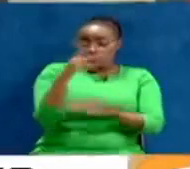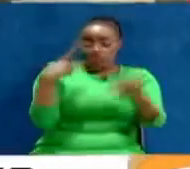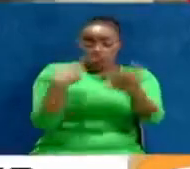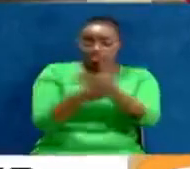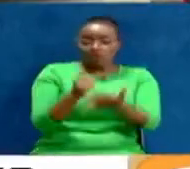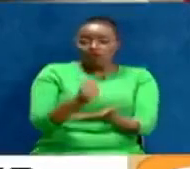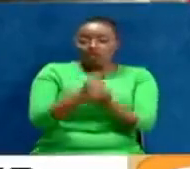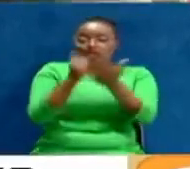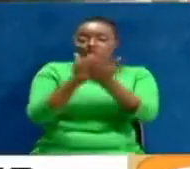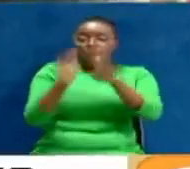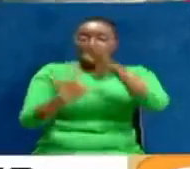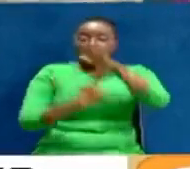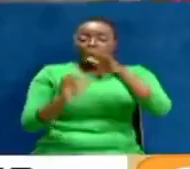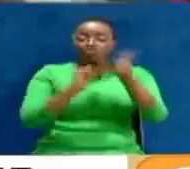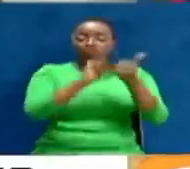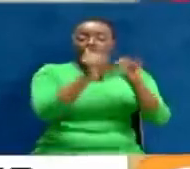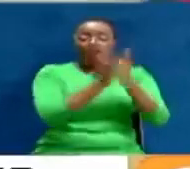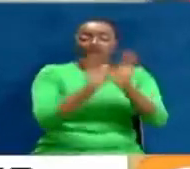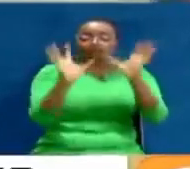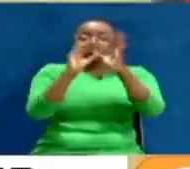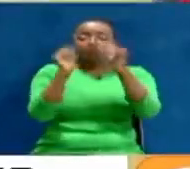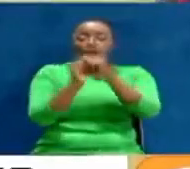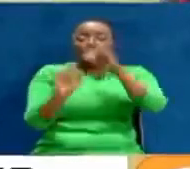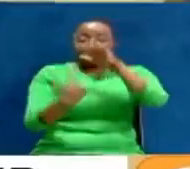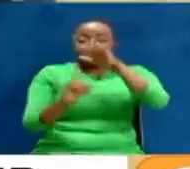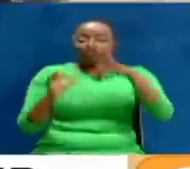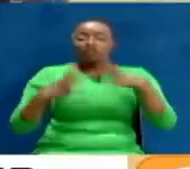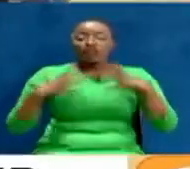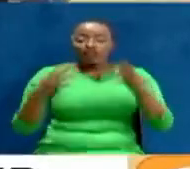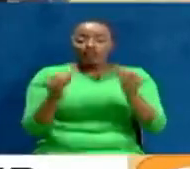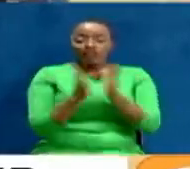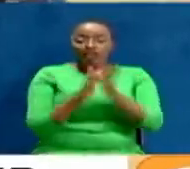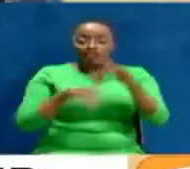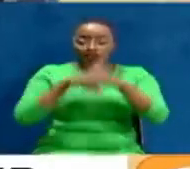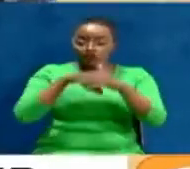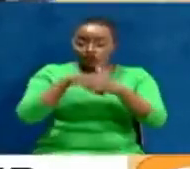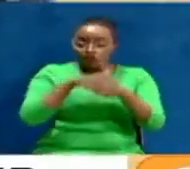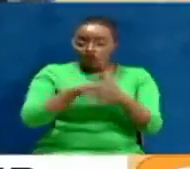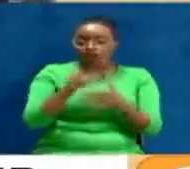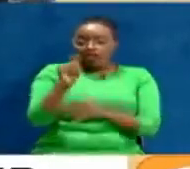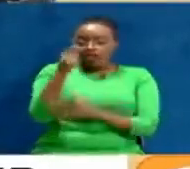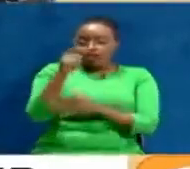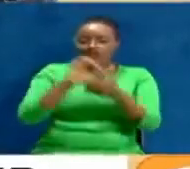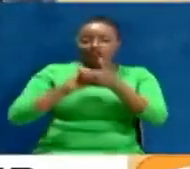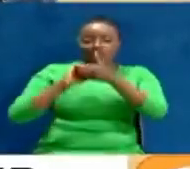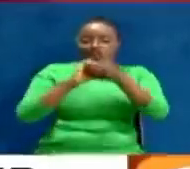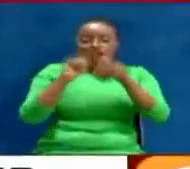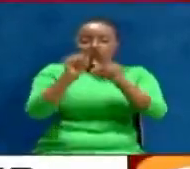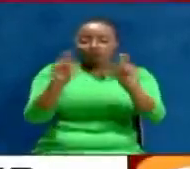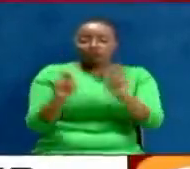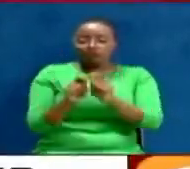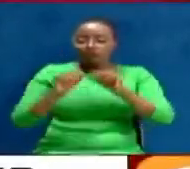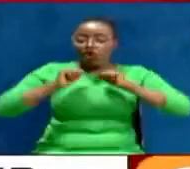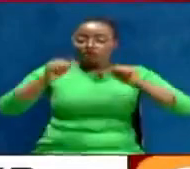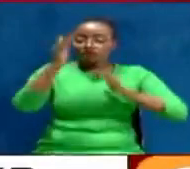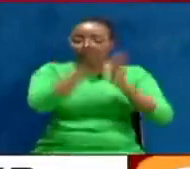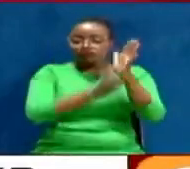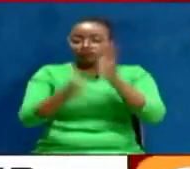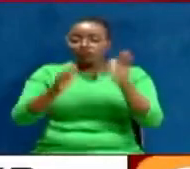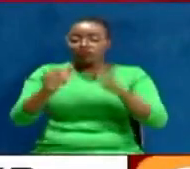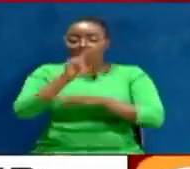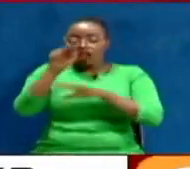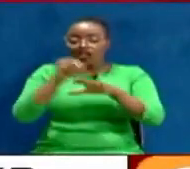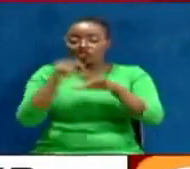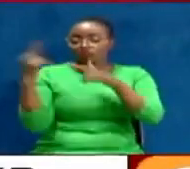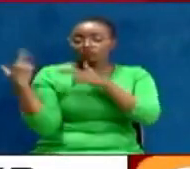was facilitated by the Ministry of Sports in conjunction with the Ministry of Health and the Football Kenya Federation, targeting teams and officials preparing for national